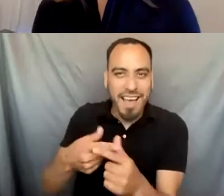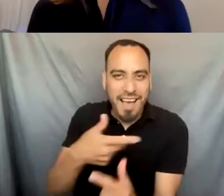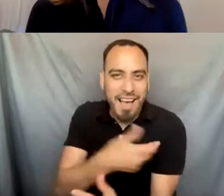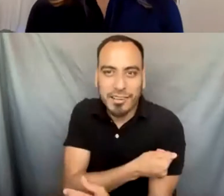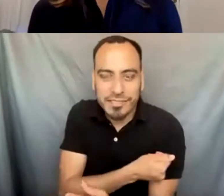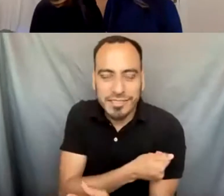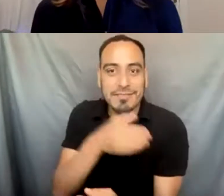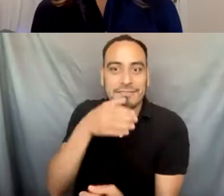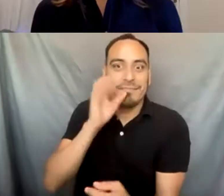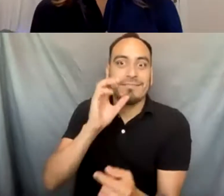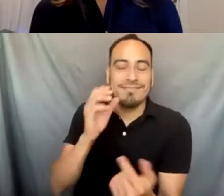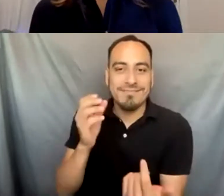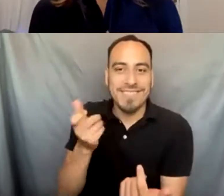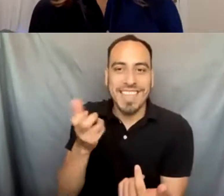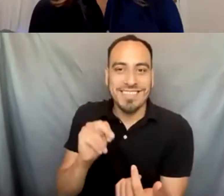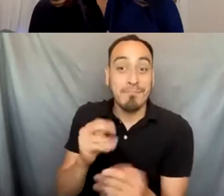Is this true?